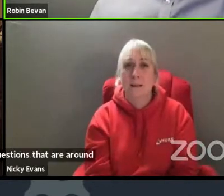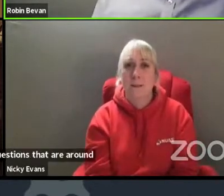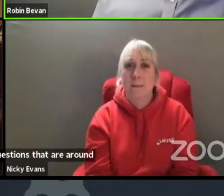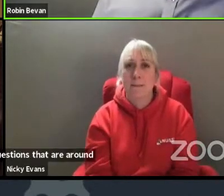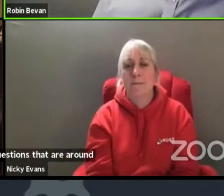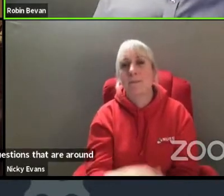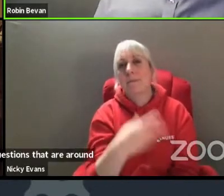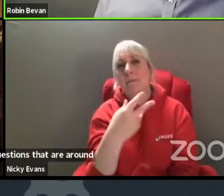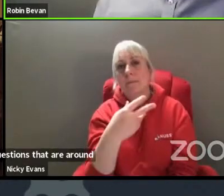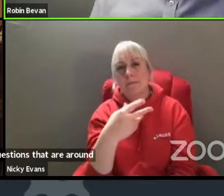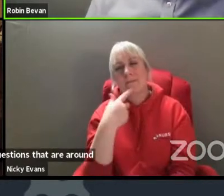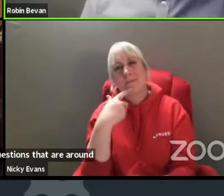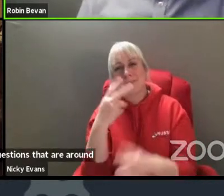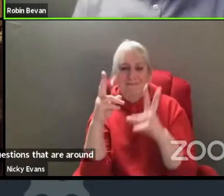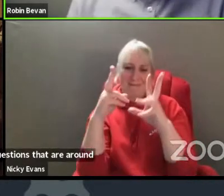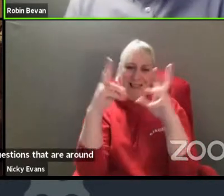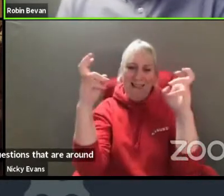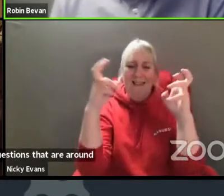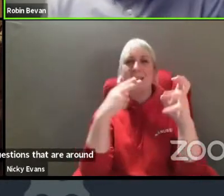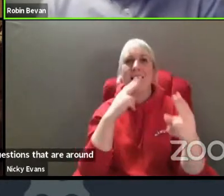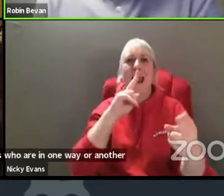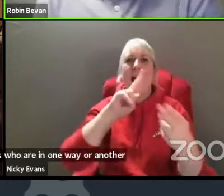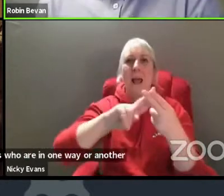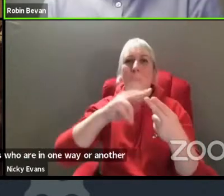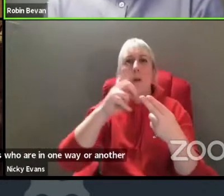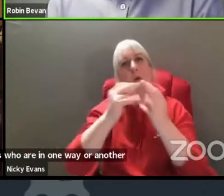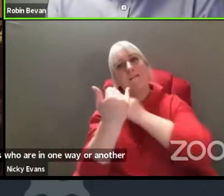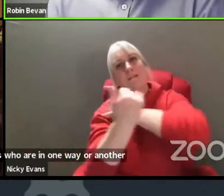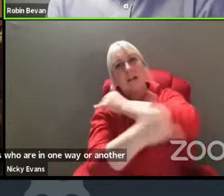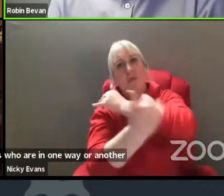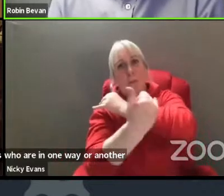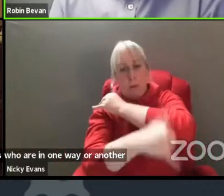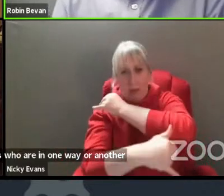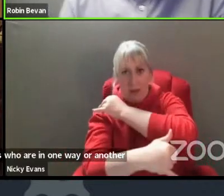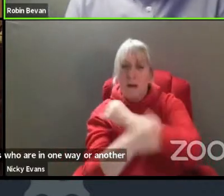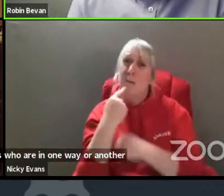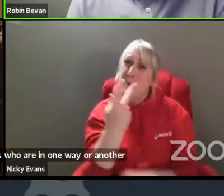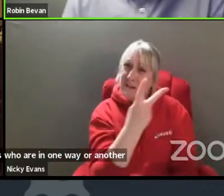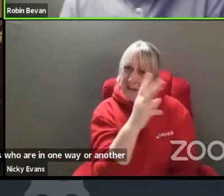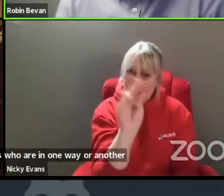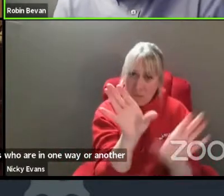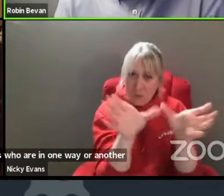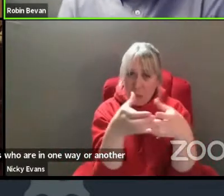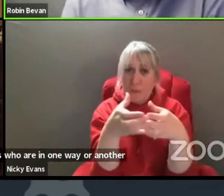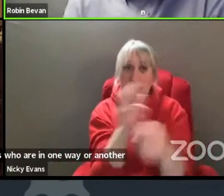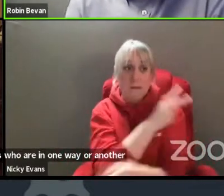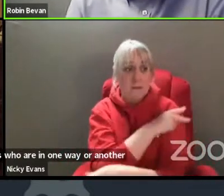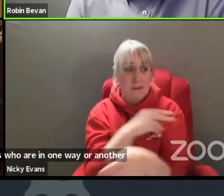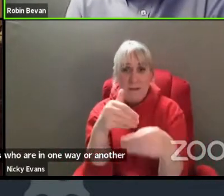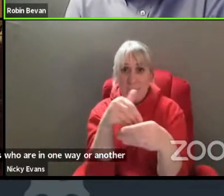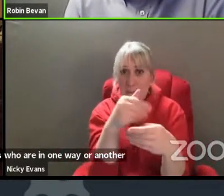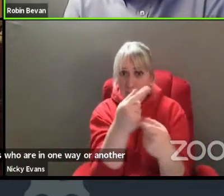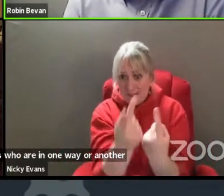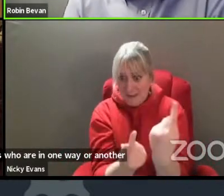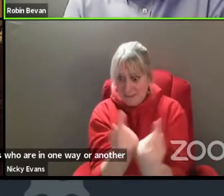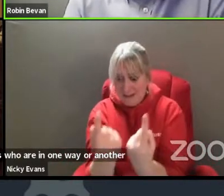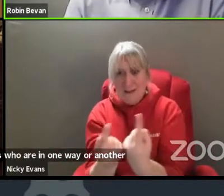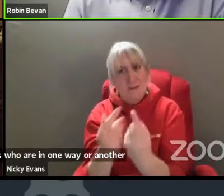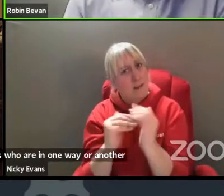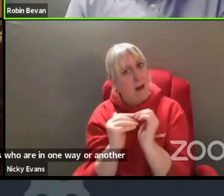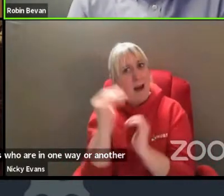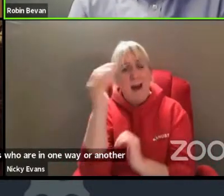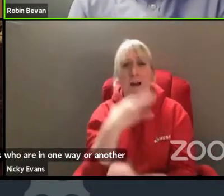as vulnerable, but the reality is that there are some groups of staff members who are at greater risk